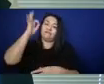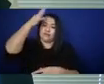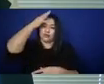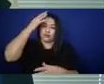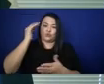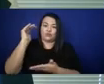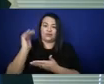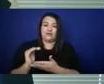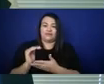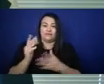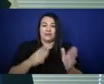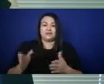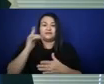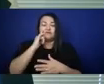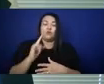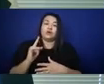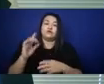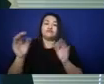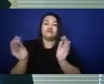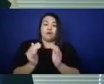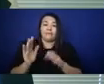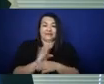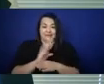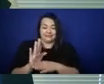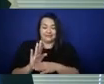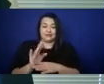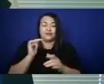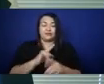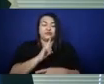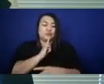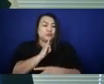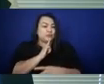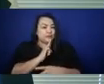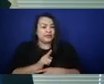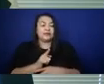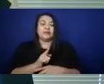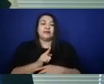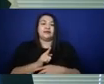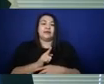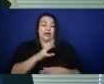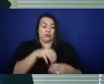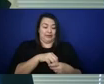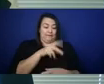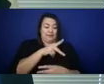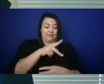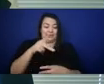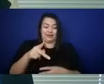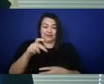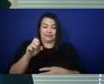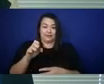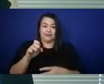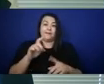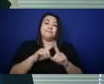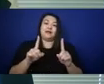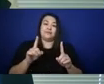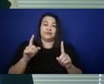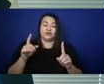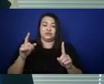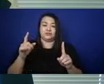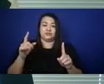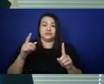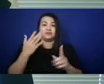next guest is Dante Acosta, the El Paso District Director for the Small Business Administration. And Mr. Acosta is going to talk about the federal